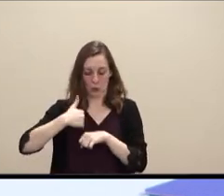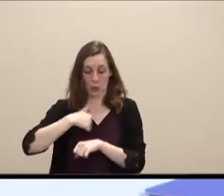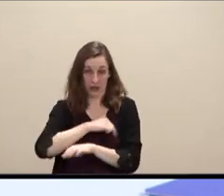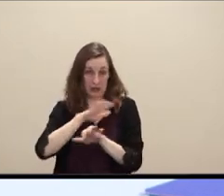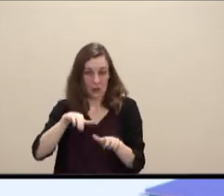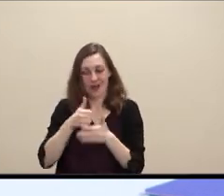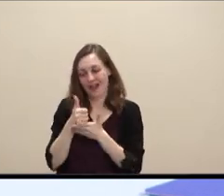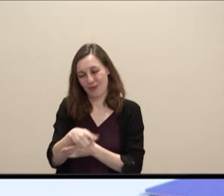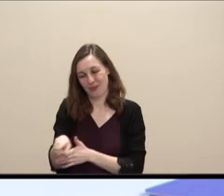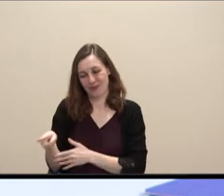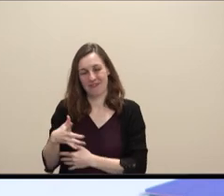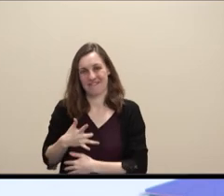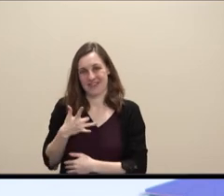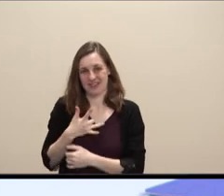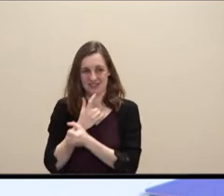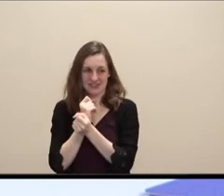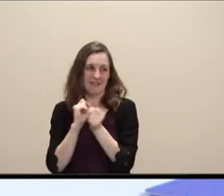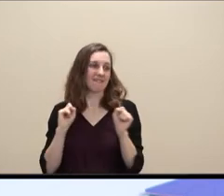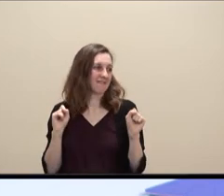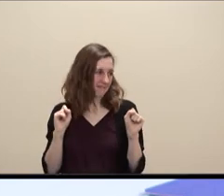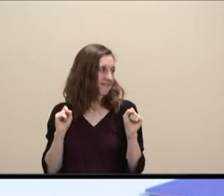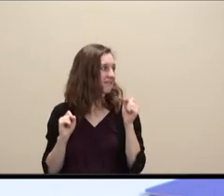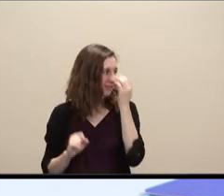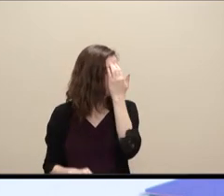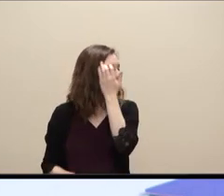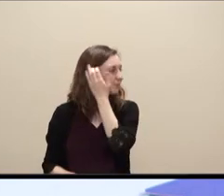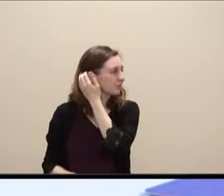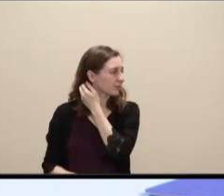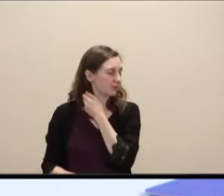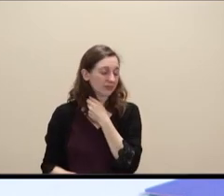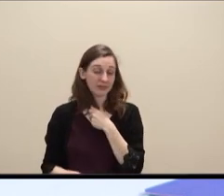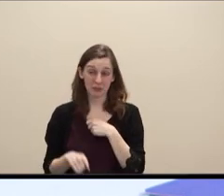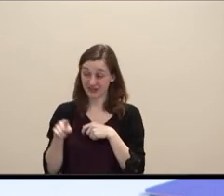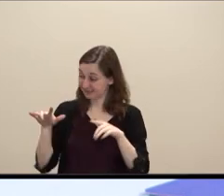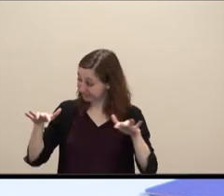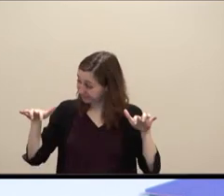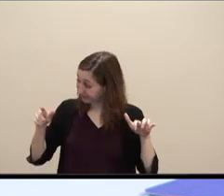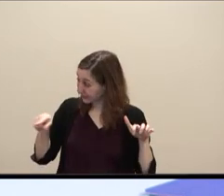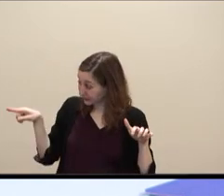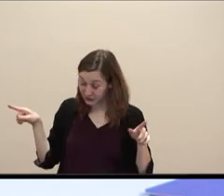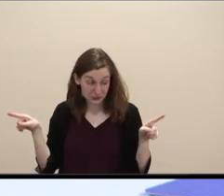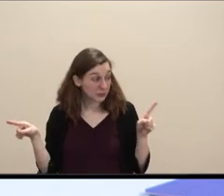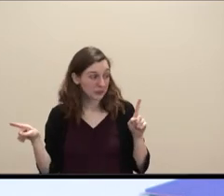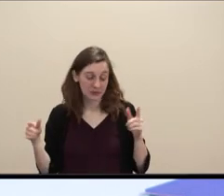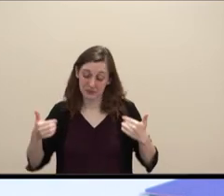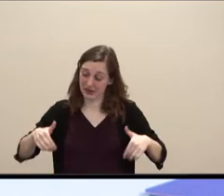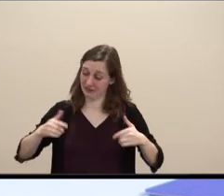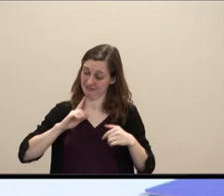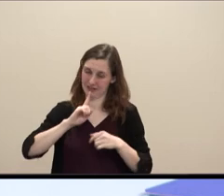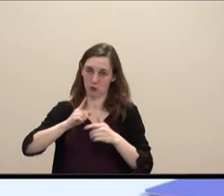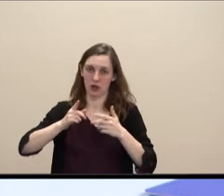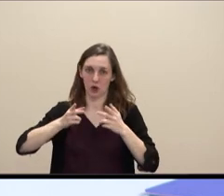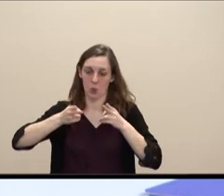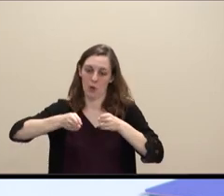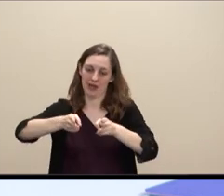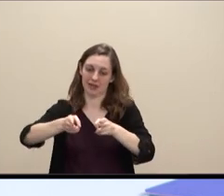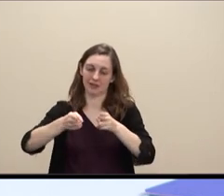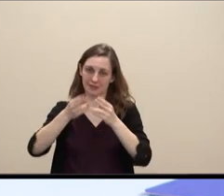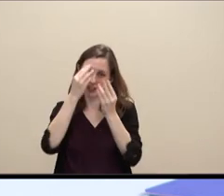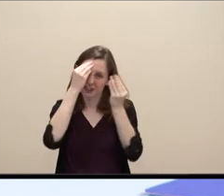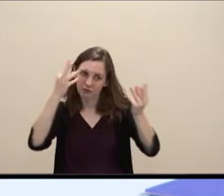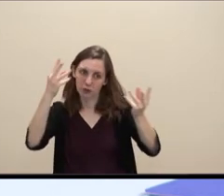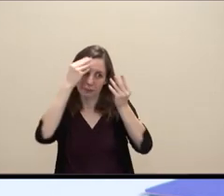Donna Kevin was saying earlier. But y'all have been very quick to get information out to the